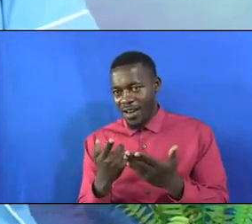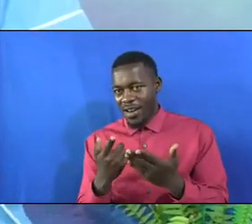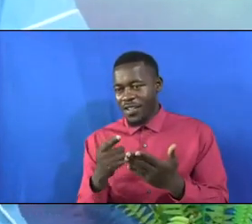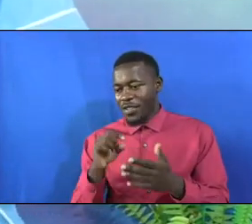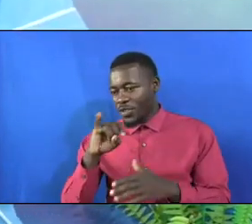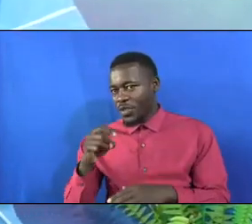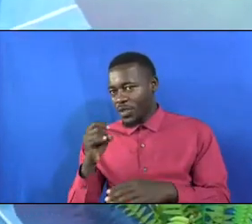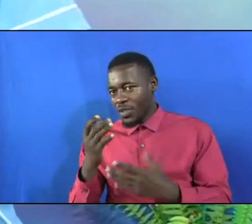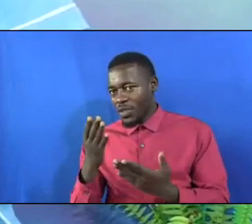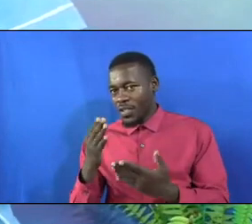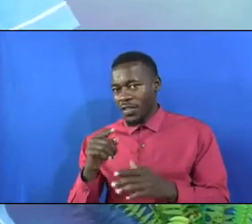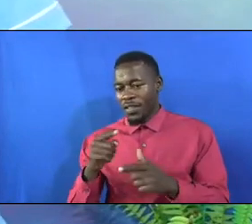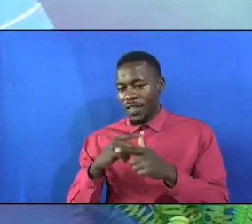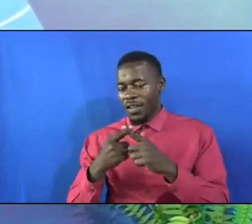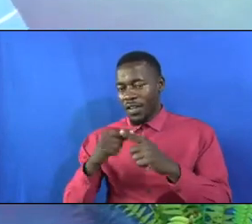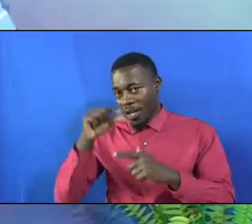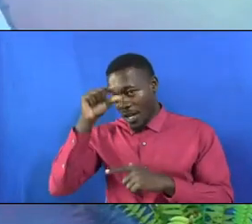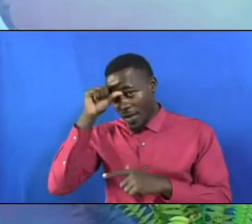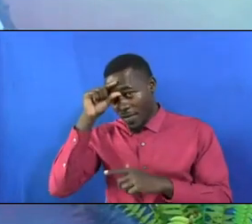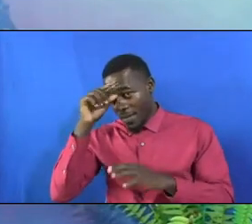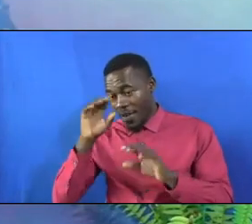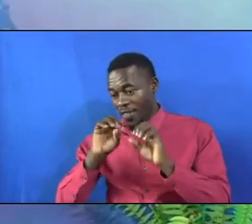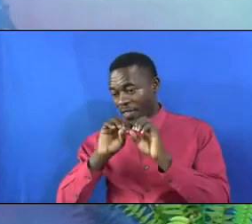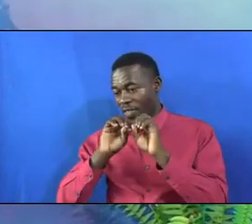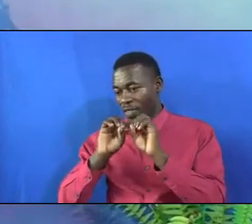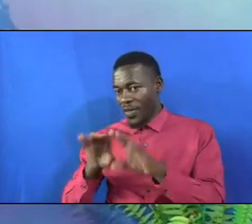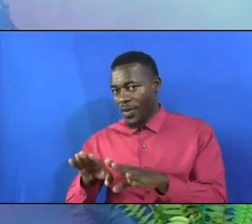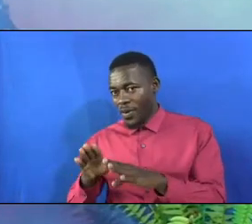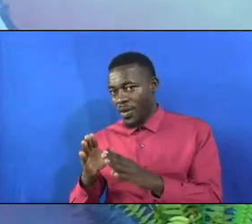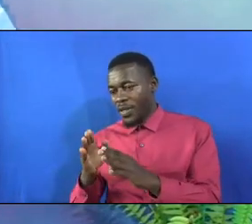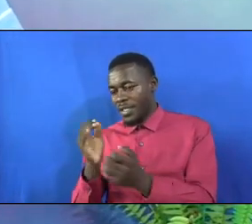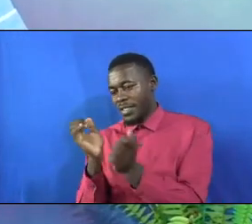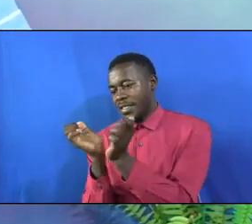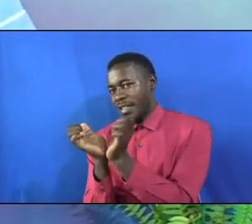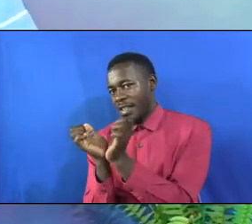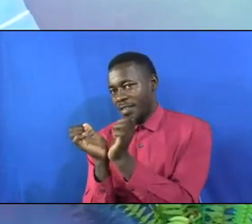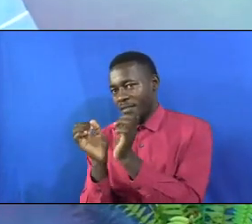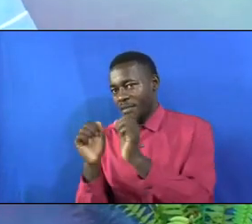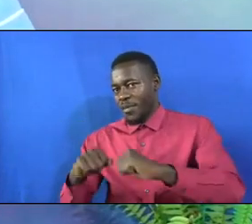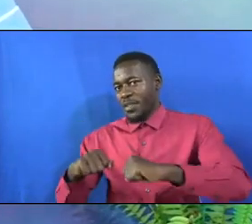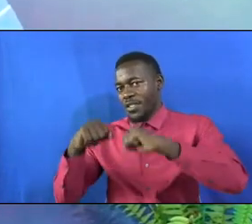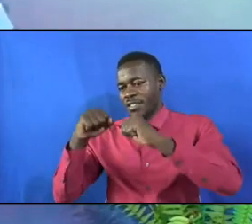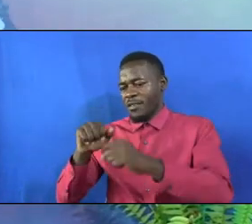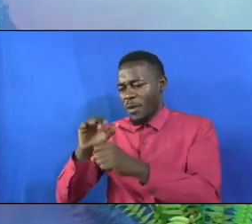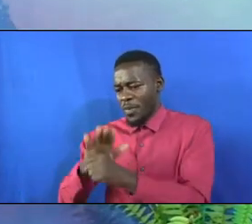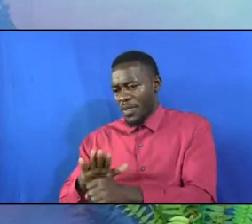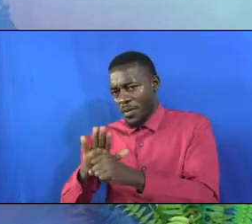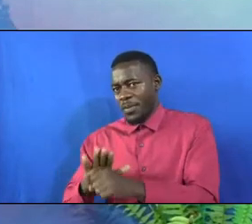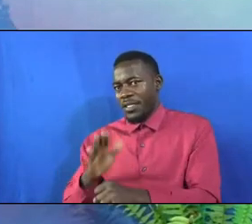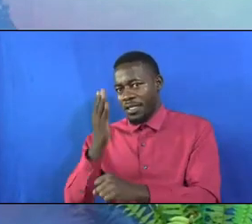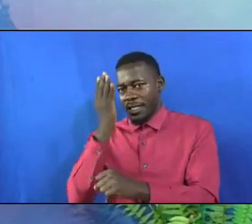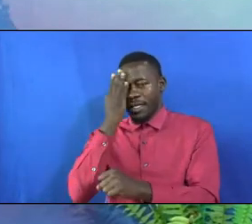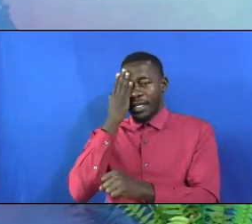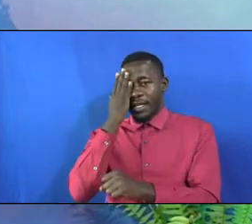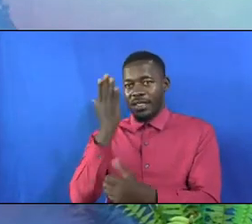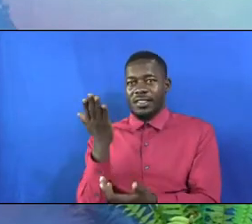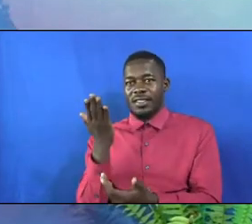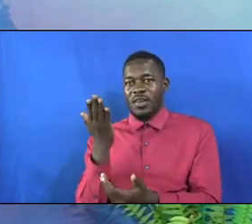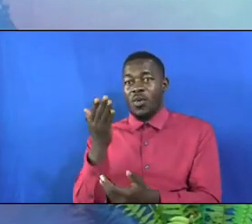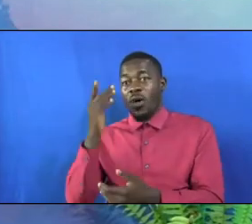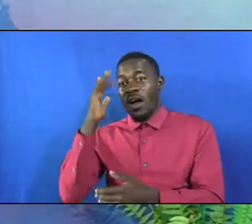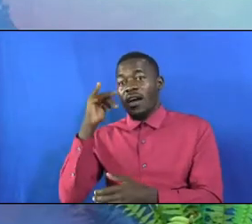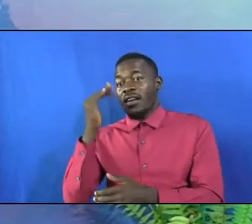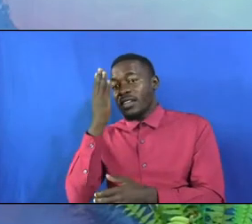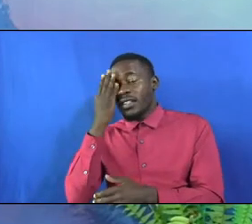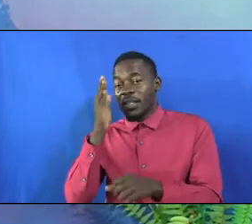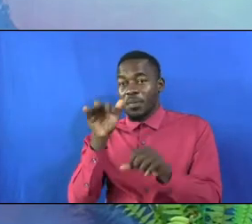to oppress them with forced labor. And they built Pithom and Lameses as store cities for Pharaoh.